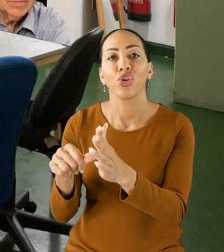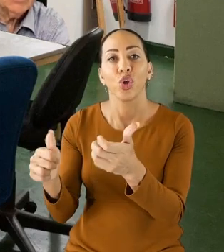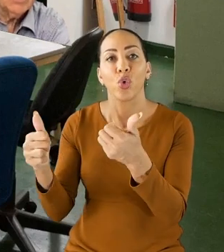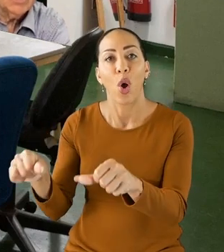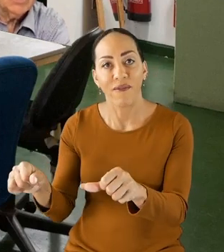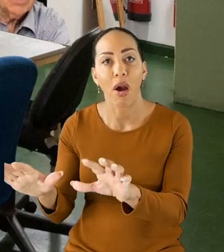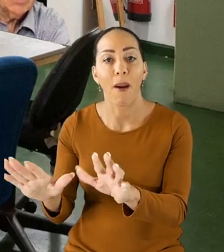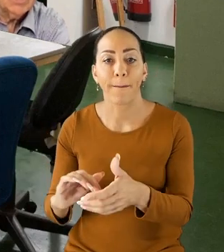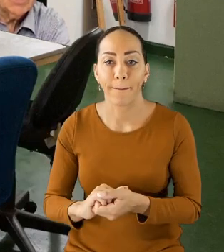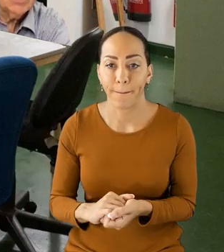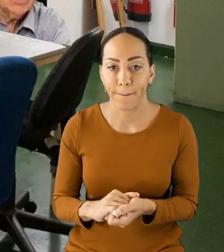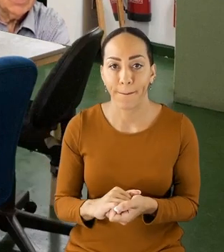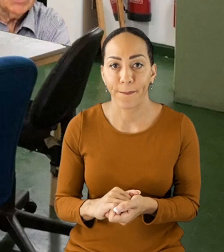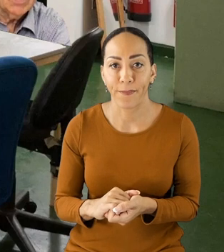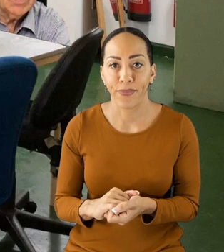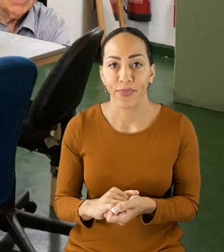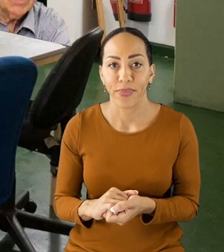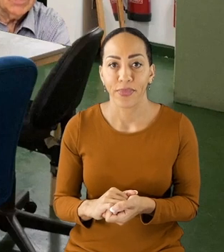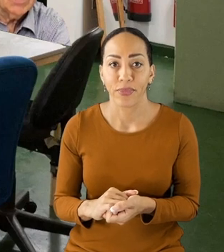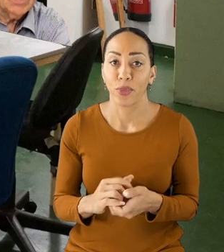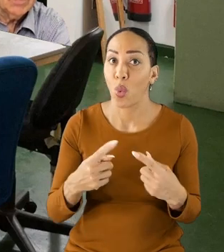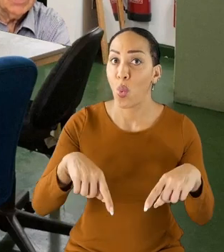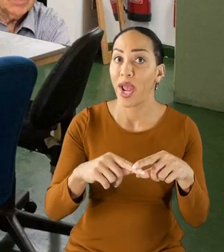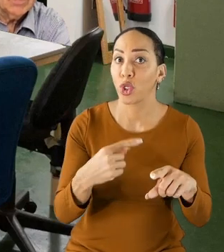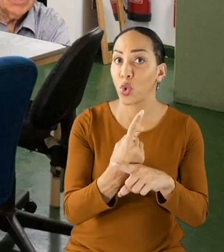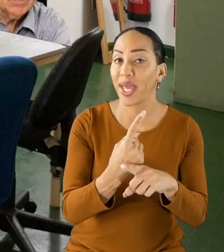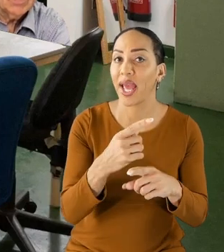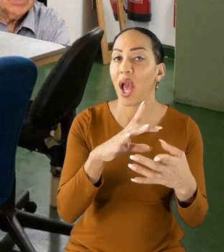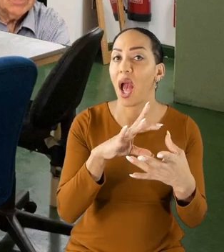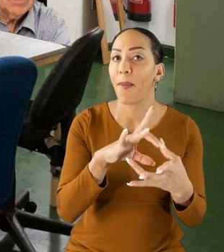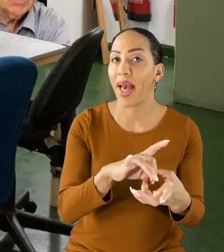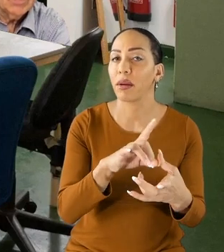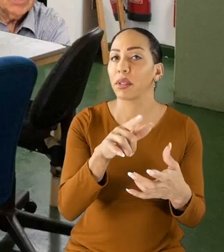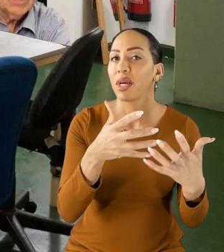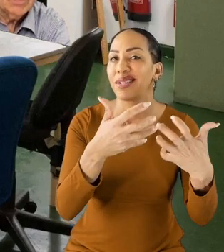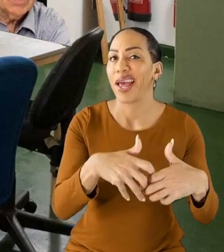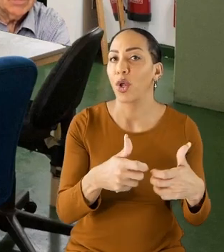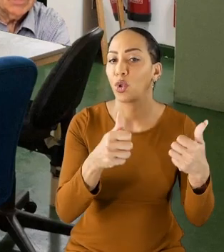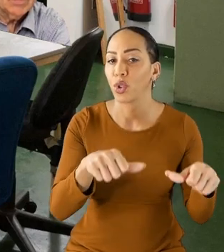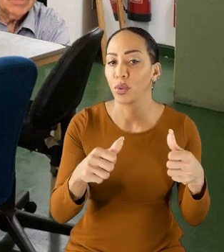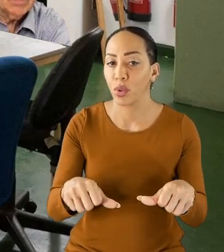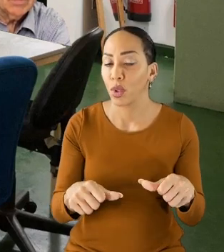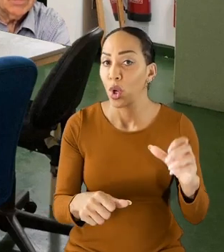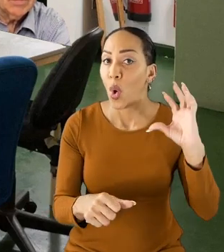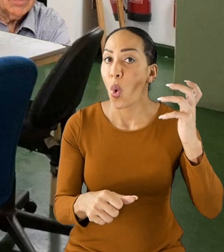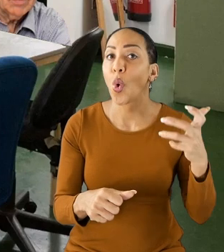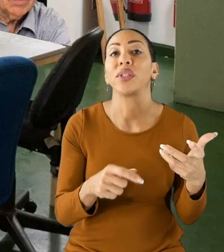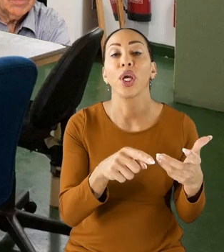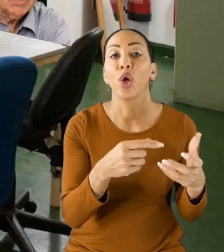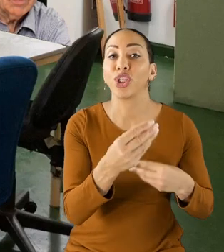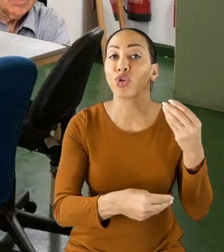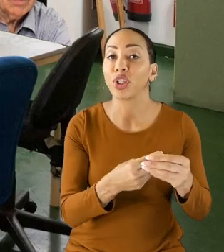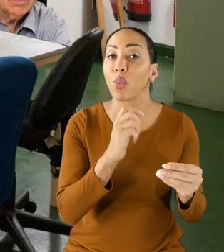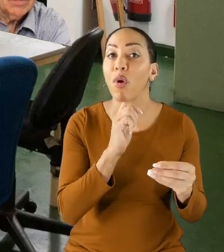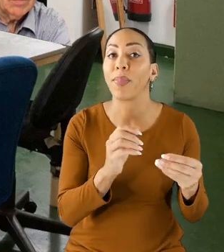Yeah. So I think from that perspective, when you're talking about technical solutions, it's also about whether the audio description is going to